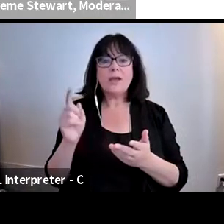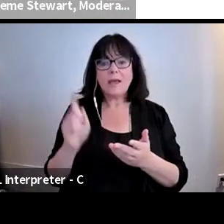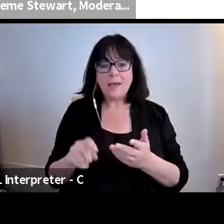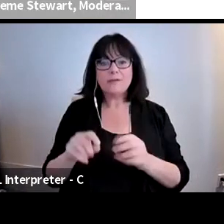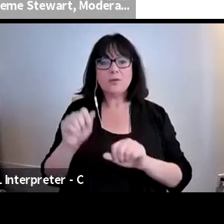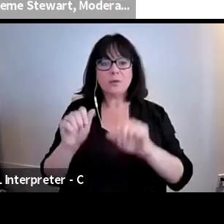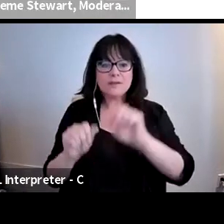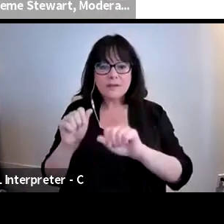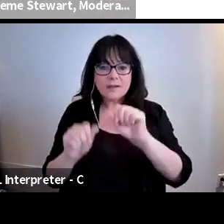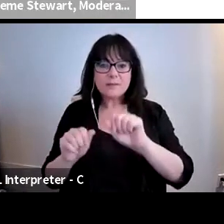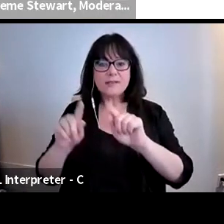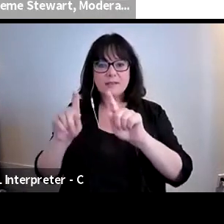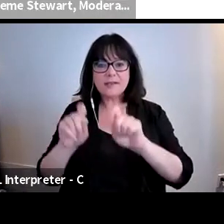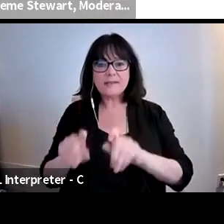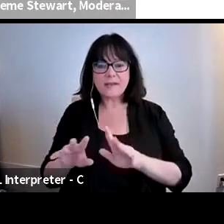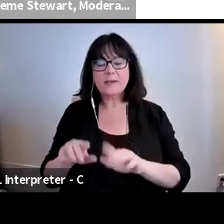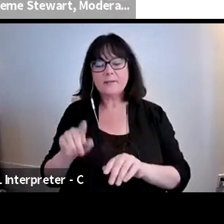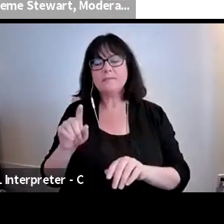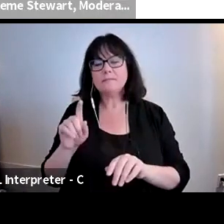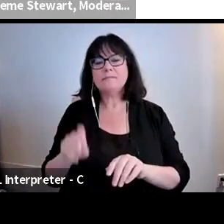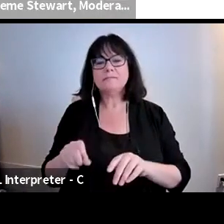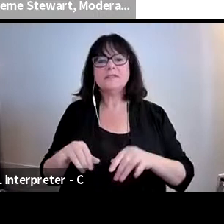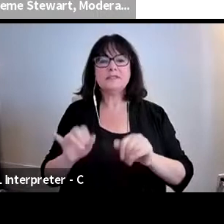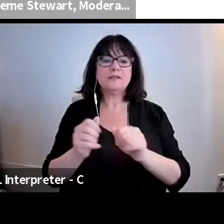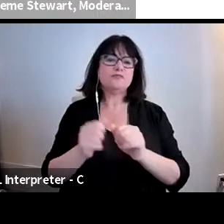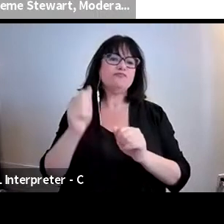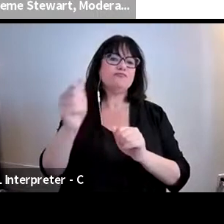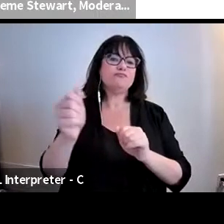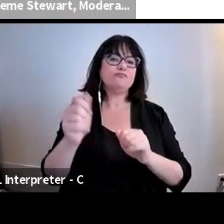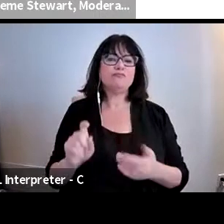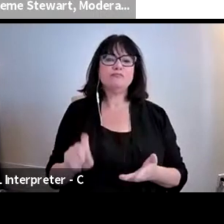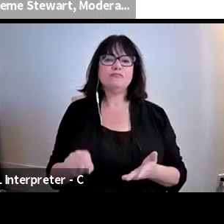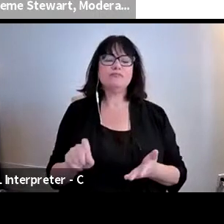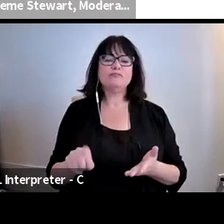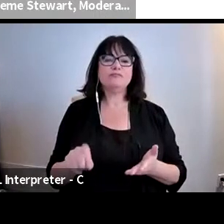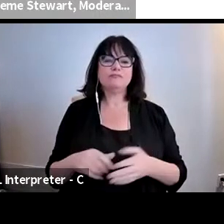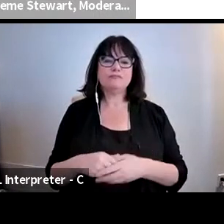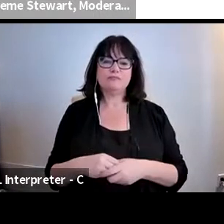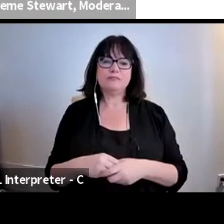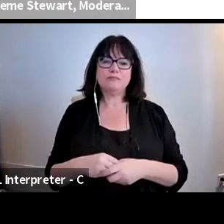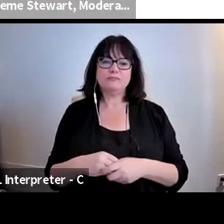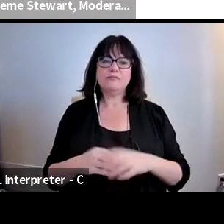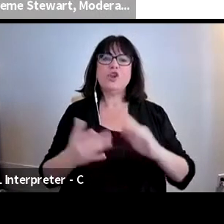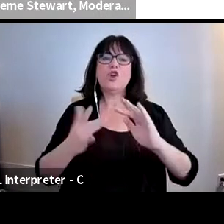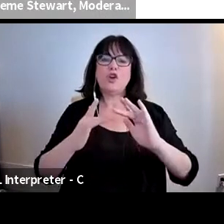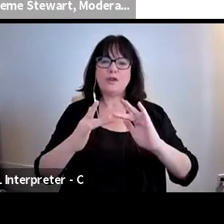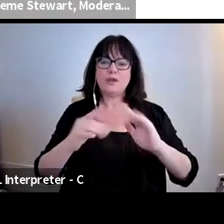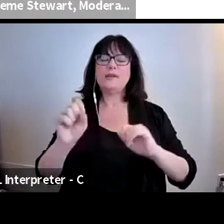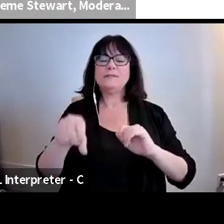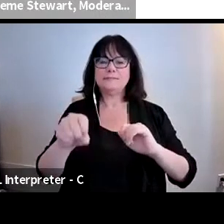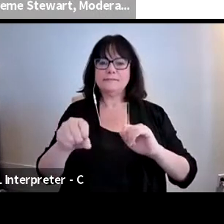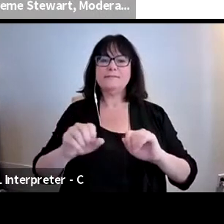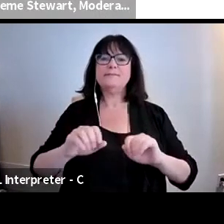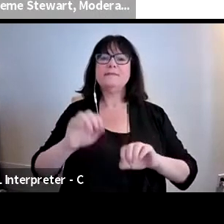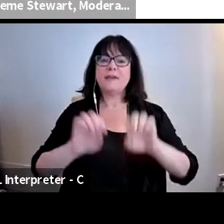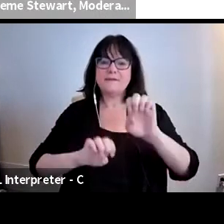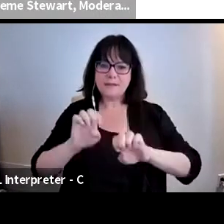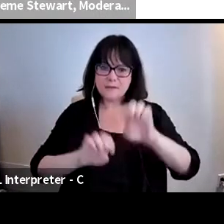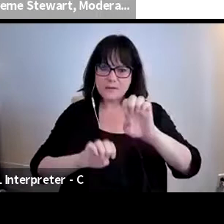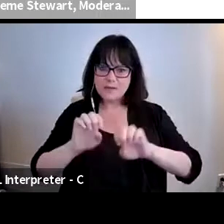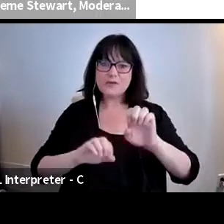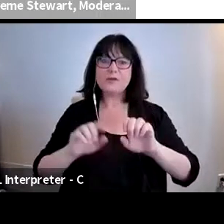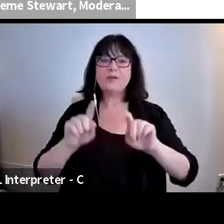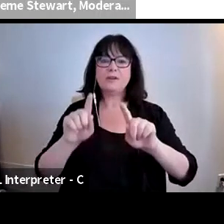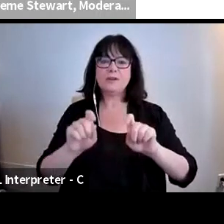remotely. So I think we will see quite a lot of online evaluation, remote evaluation for the